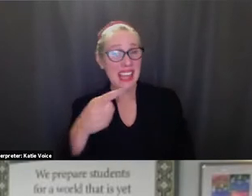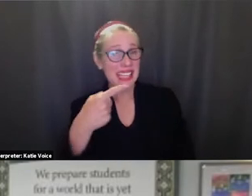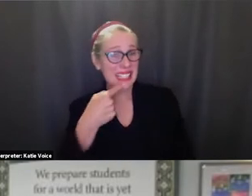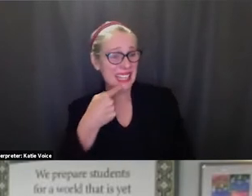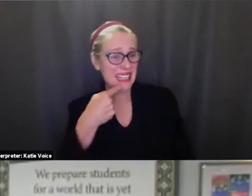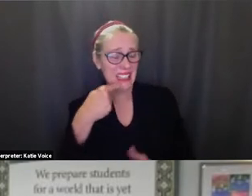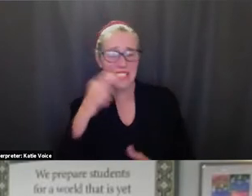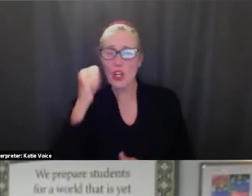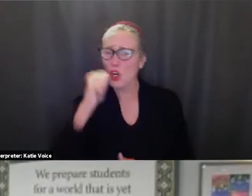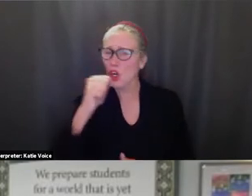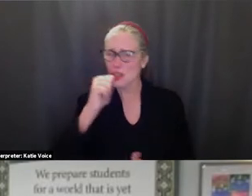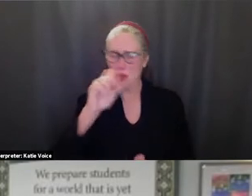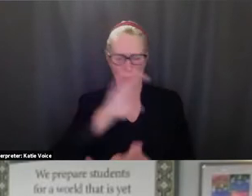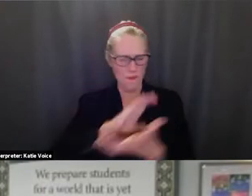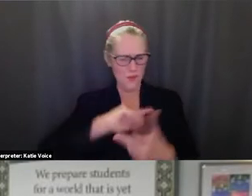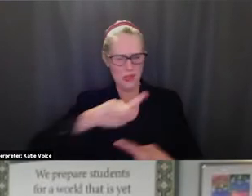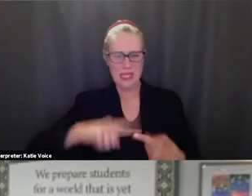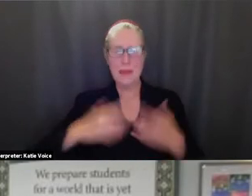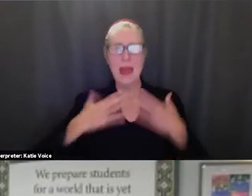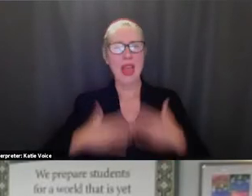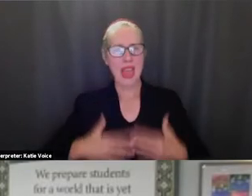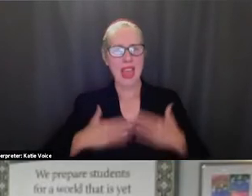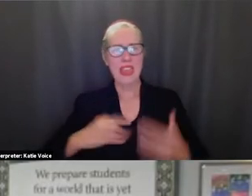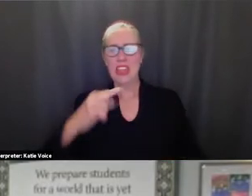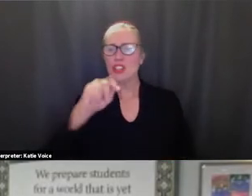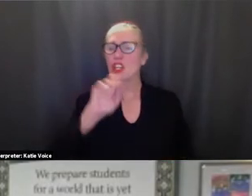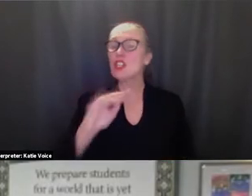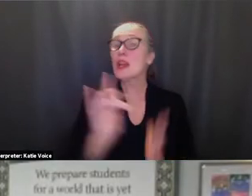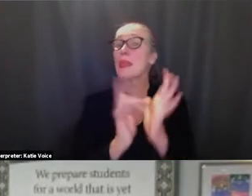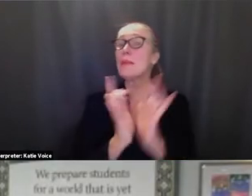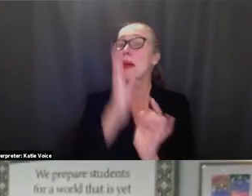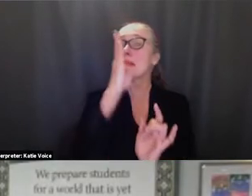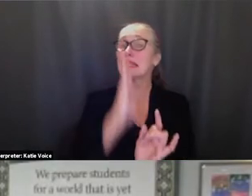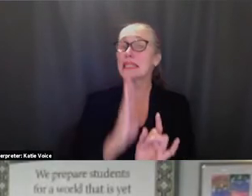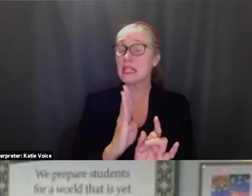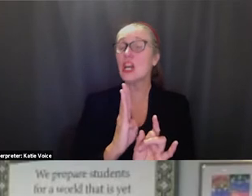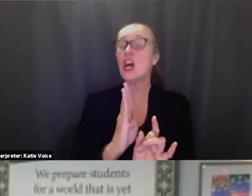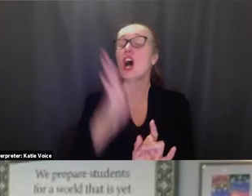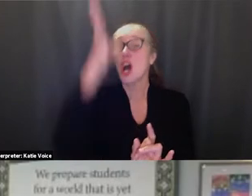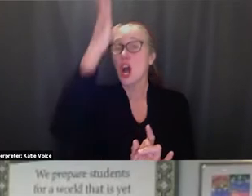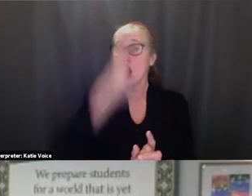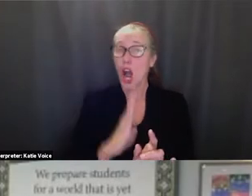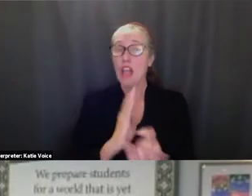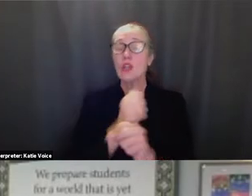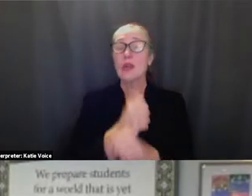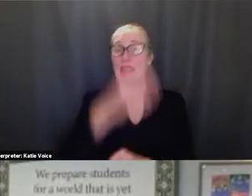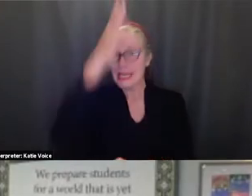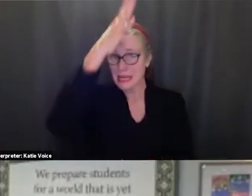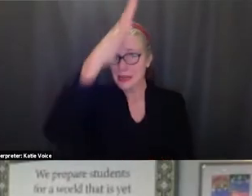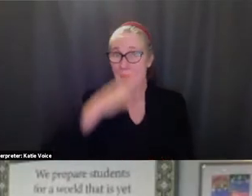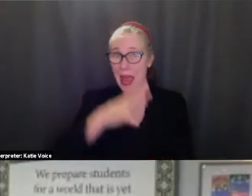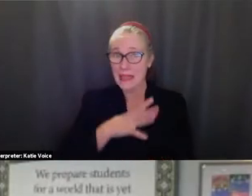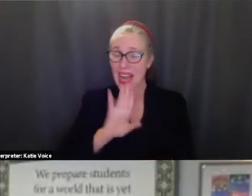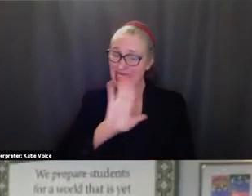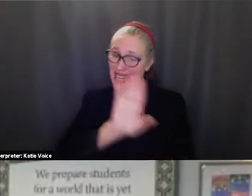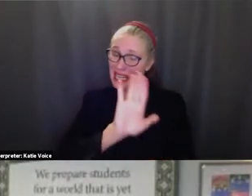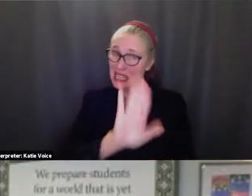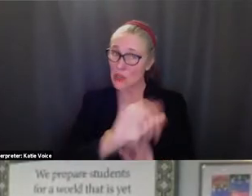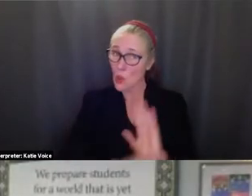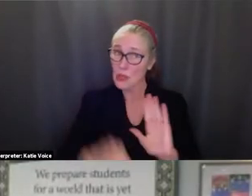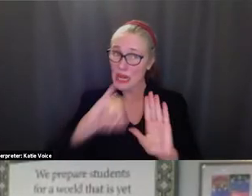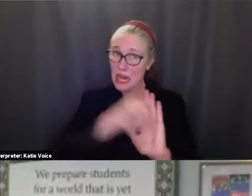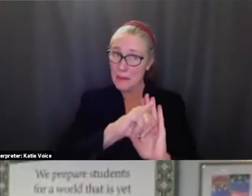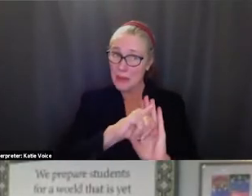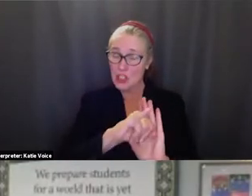confused with their gender in the bible god said so god created mankind in his own image in the image of god he